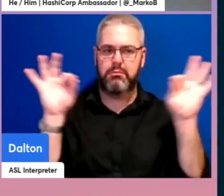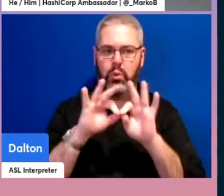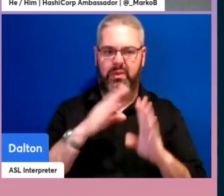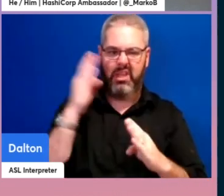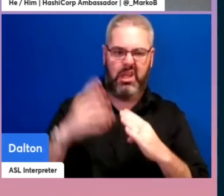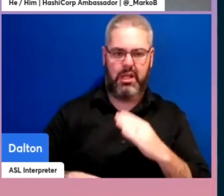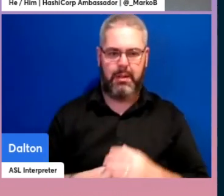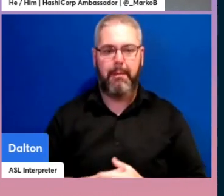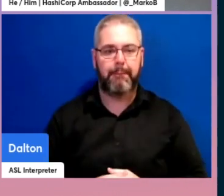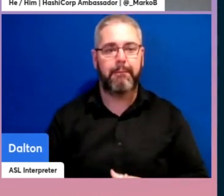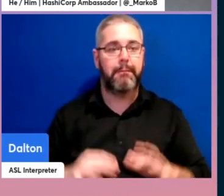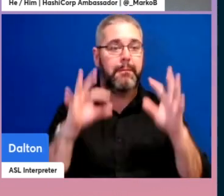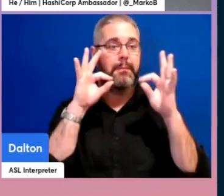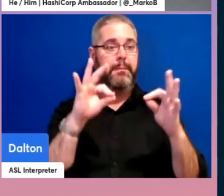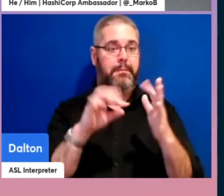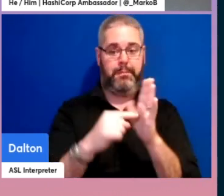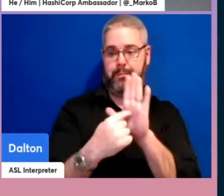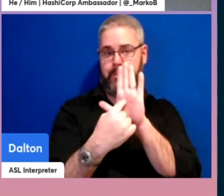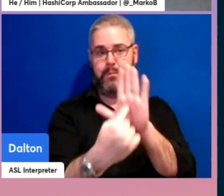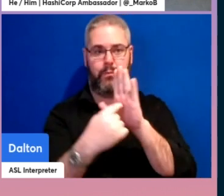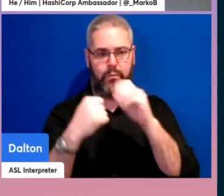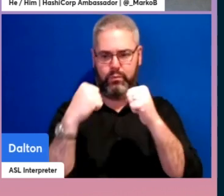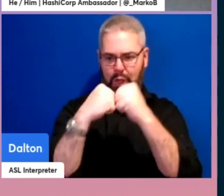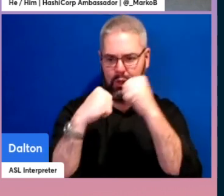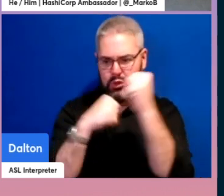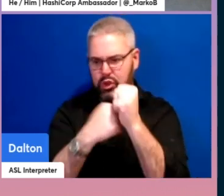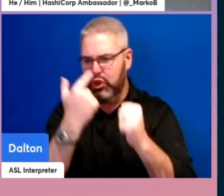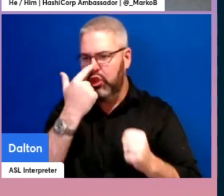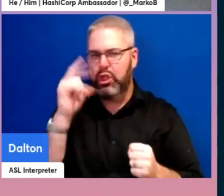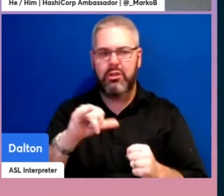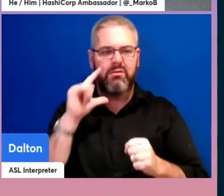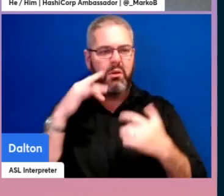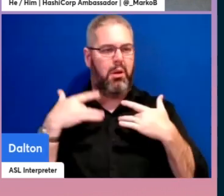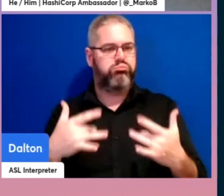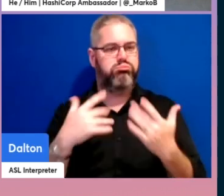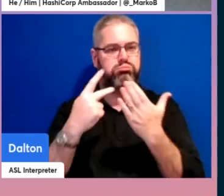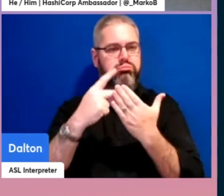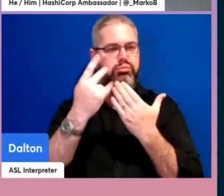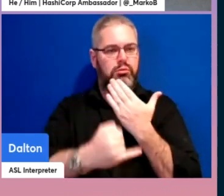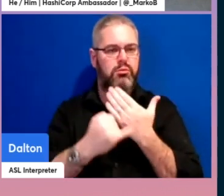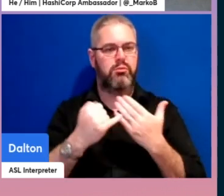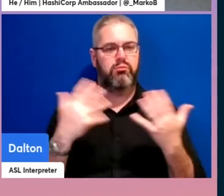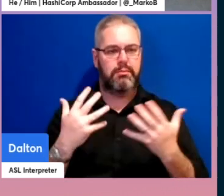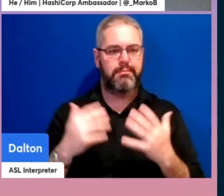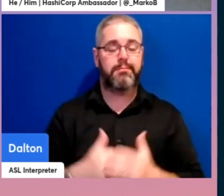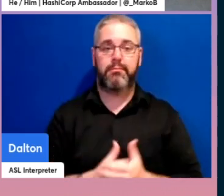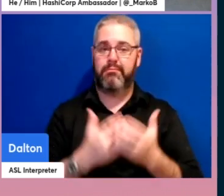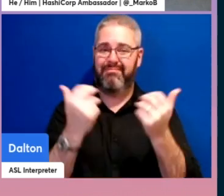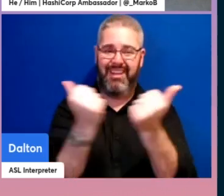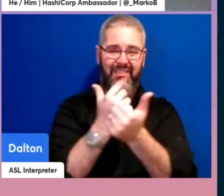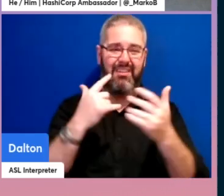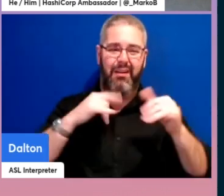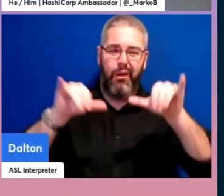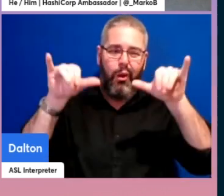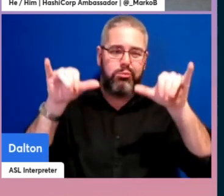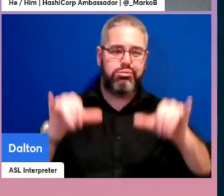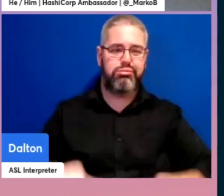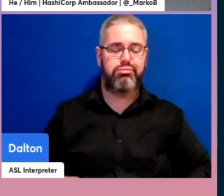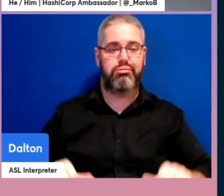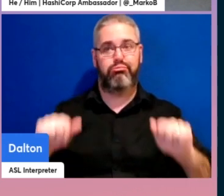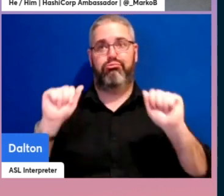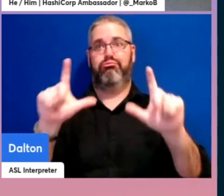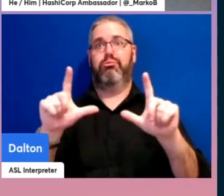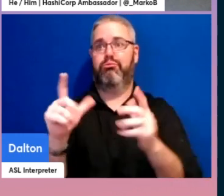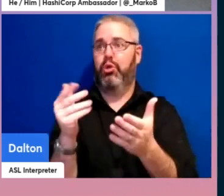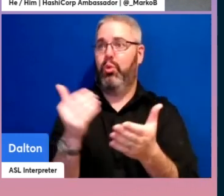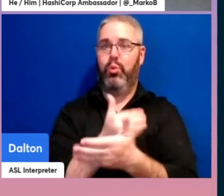quickly, how the structure kind of looks like for a typical project. So, everything stays the same. Like I mentioned, the new thing is